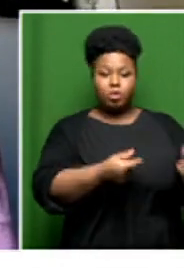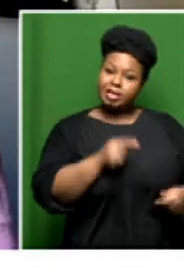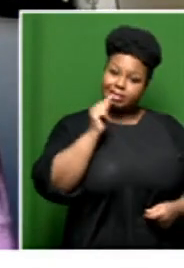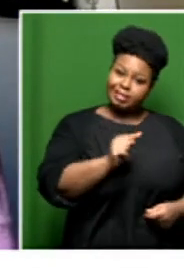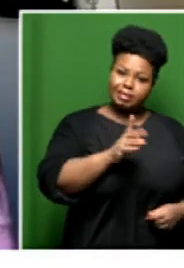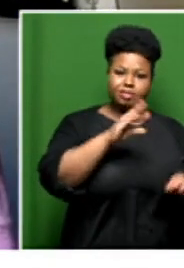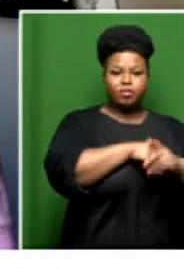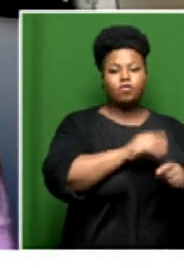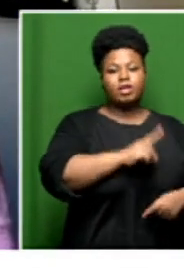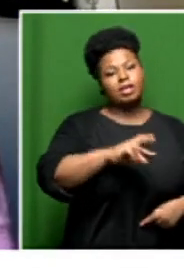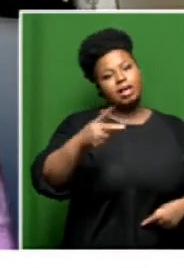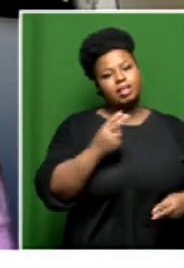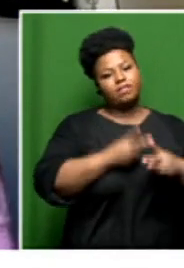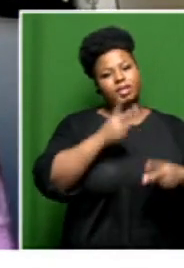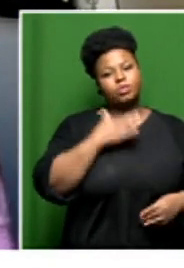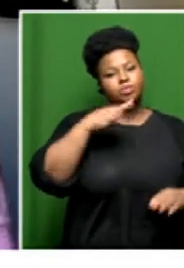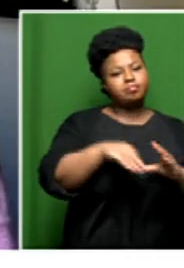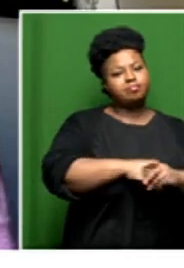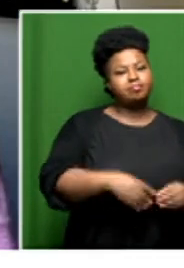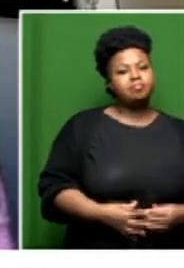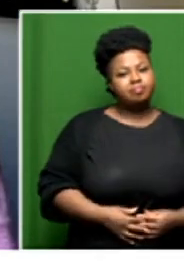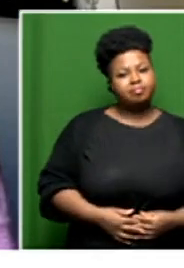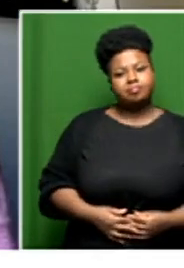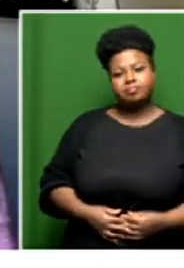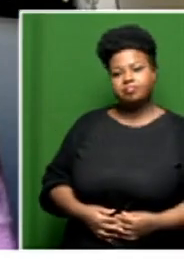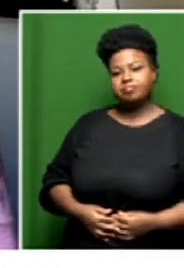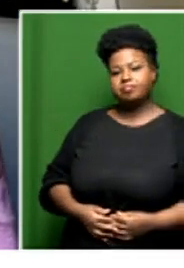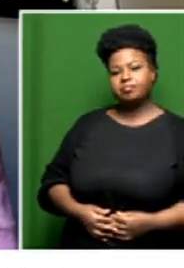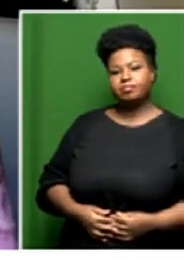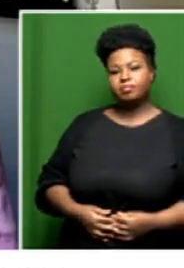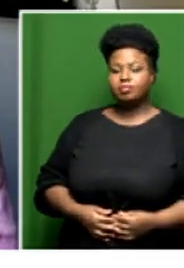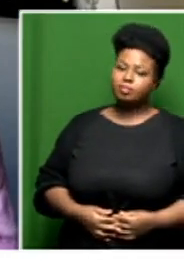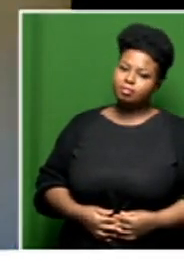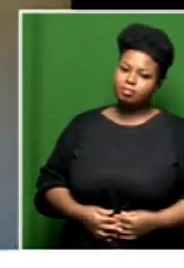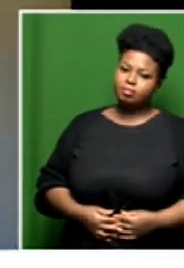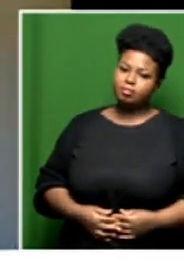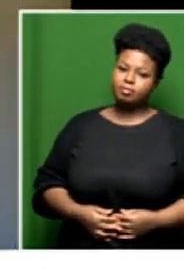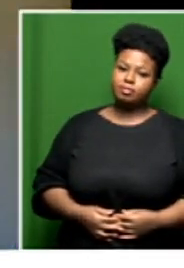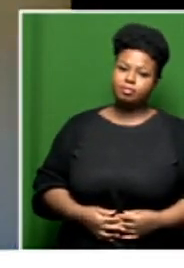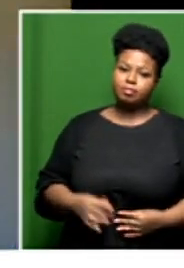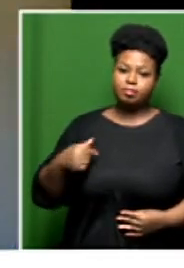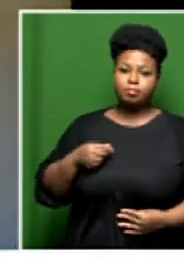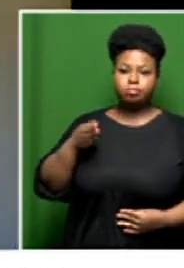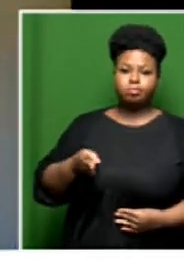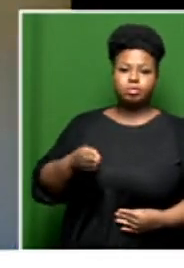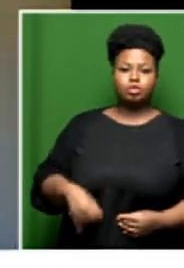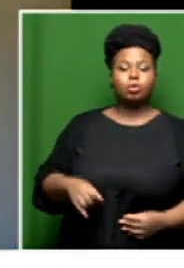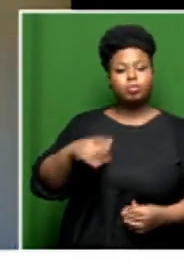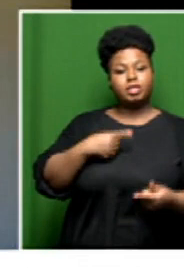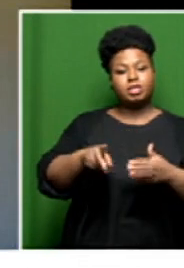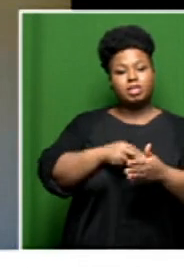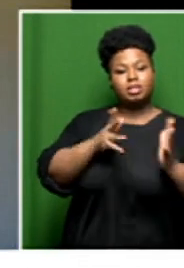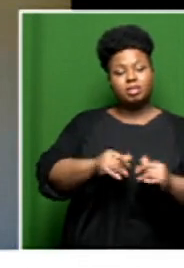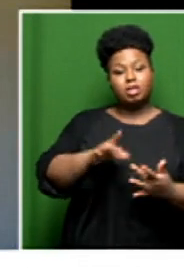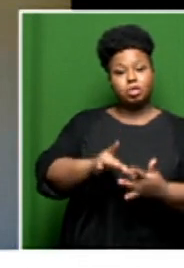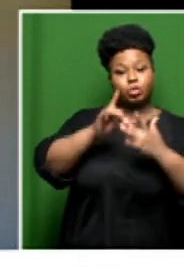that entails and the other finalists' entry categories were. So being a wild card for Red Bull Dance Your